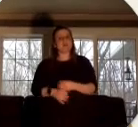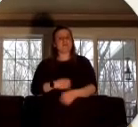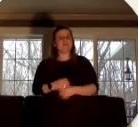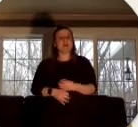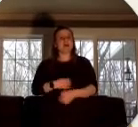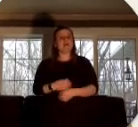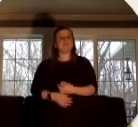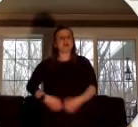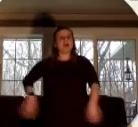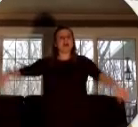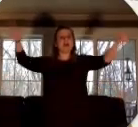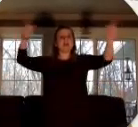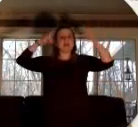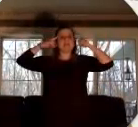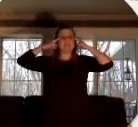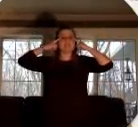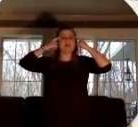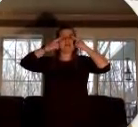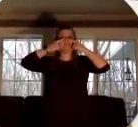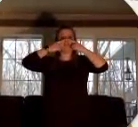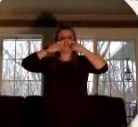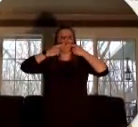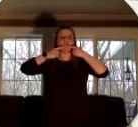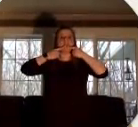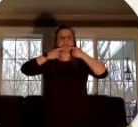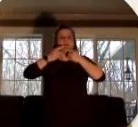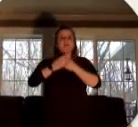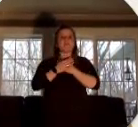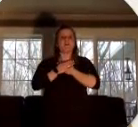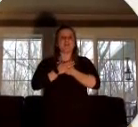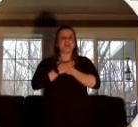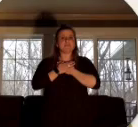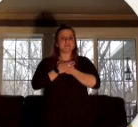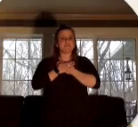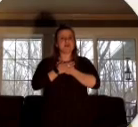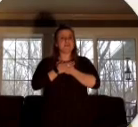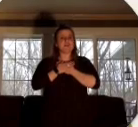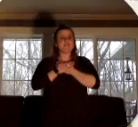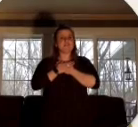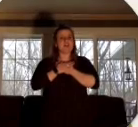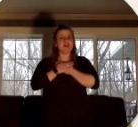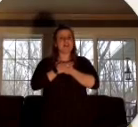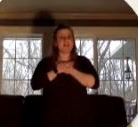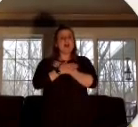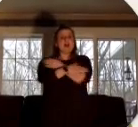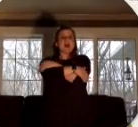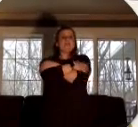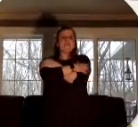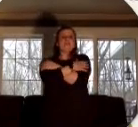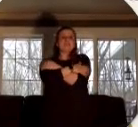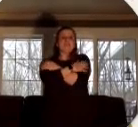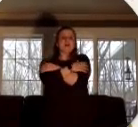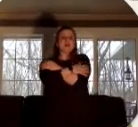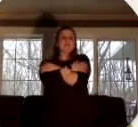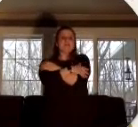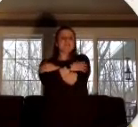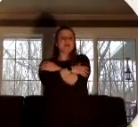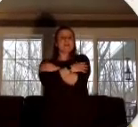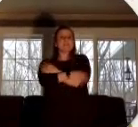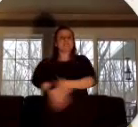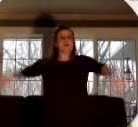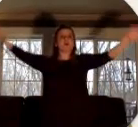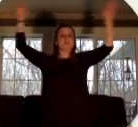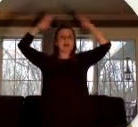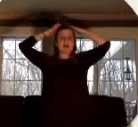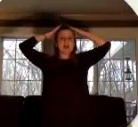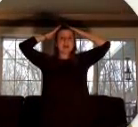upon the ground. I gave him eyes, a nose, a mouth, a nice warm scarf of red. I put some buttons on